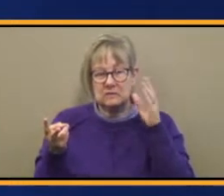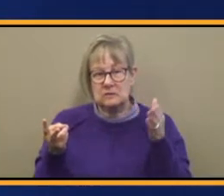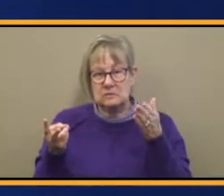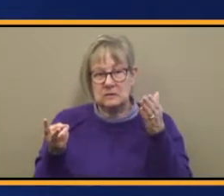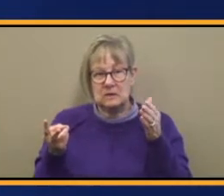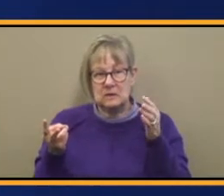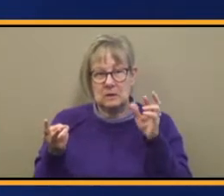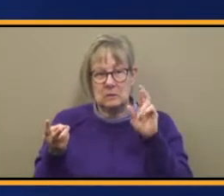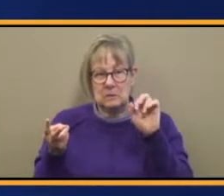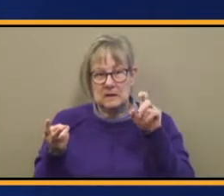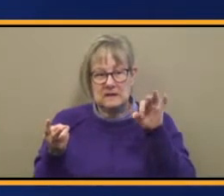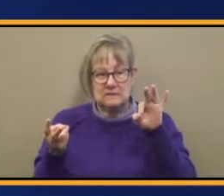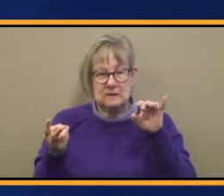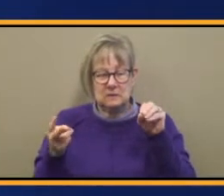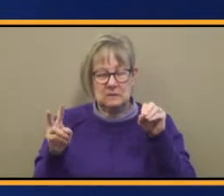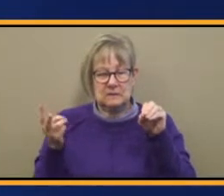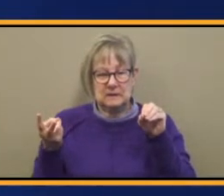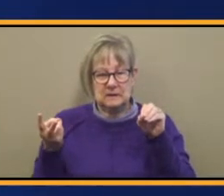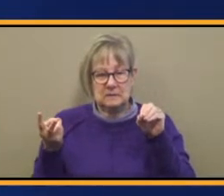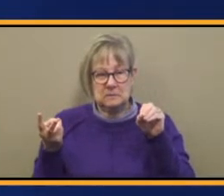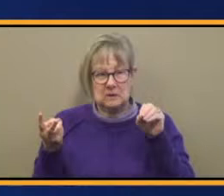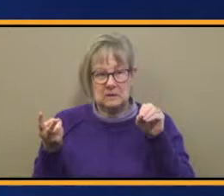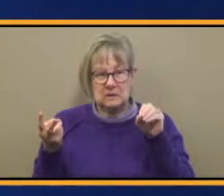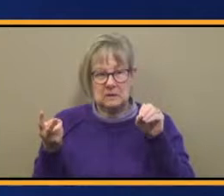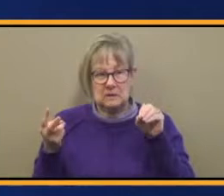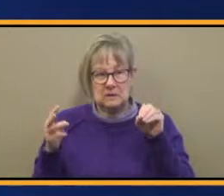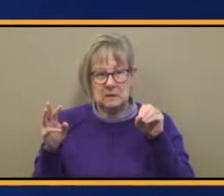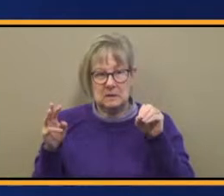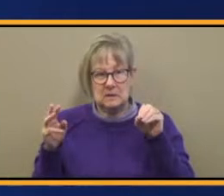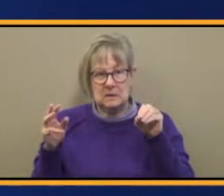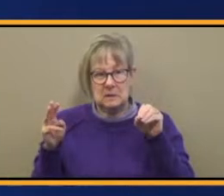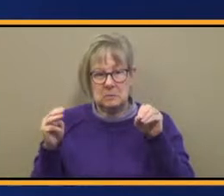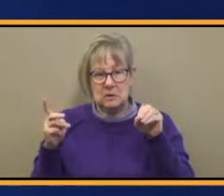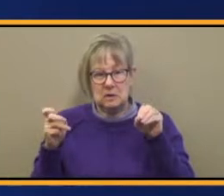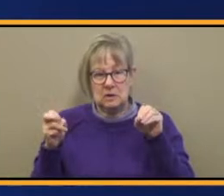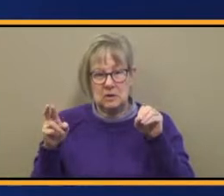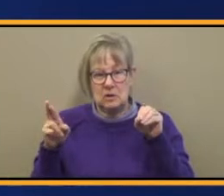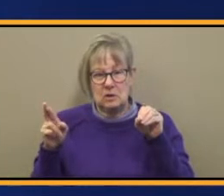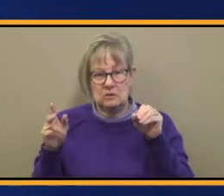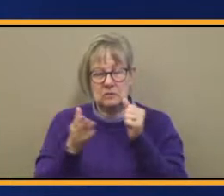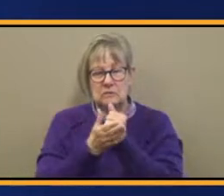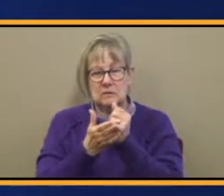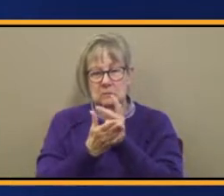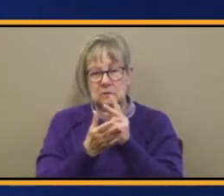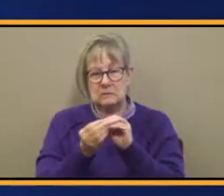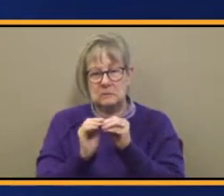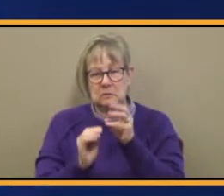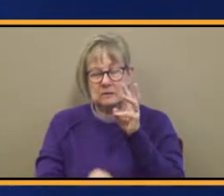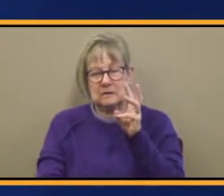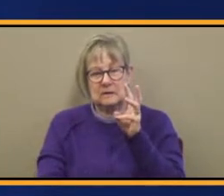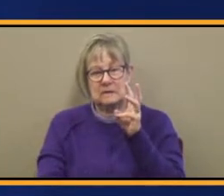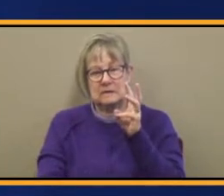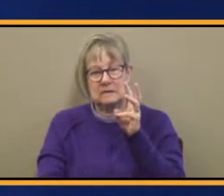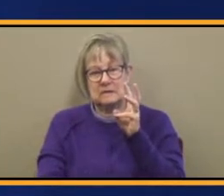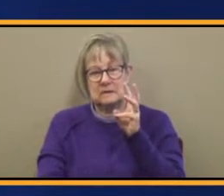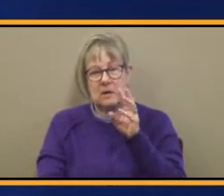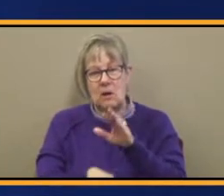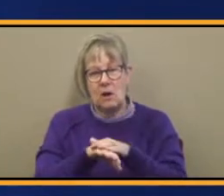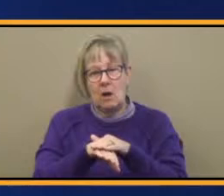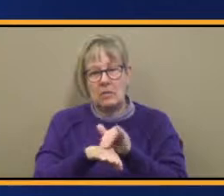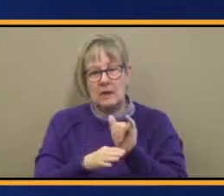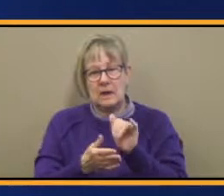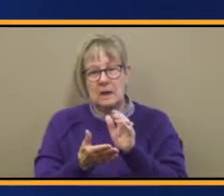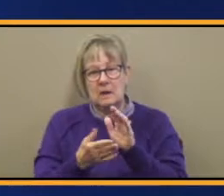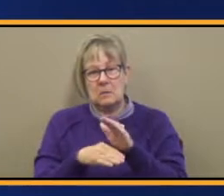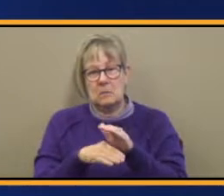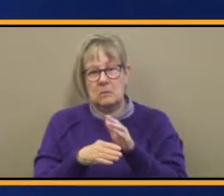by Representative Fierro, seconded by Alternate Mayor Pro Tem Molinar, and this is to approve item number 6. On that motion,